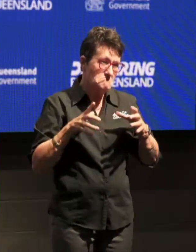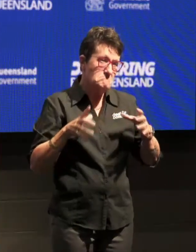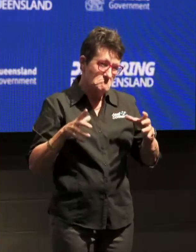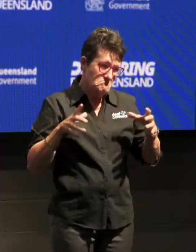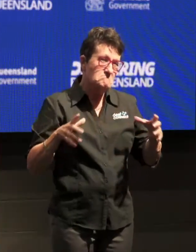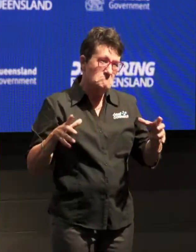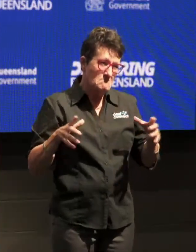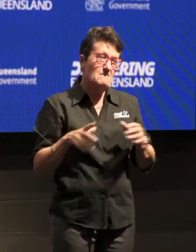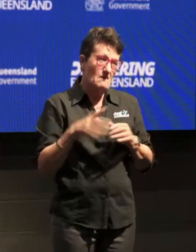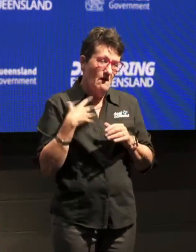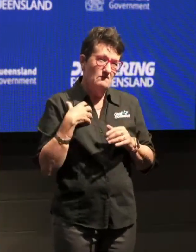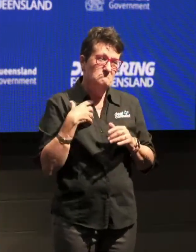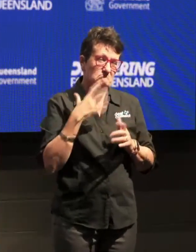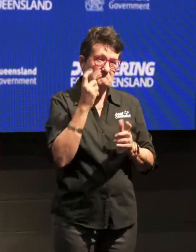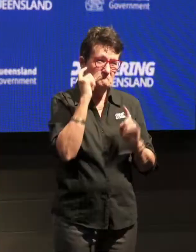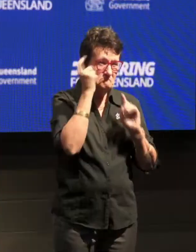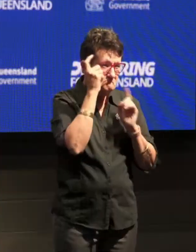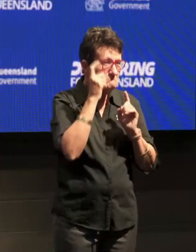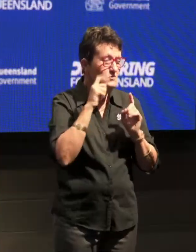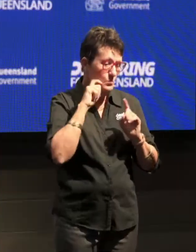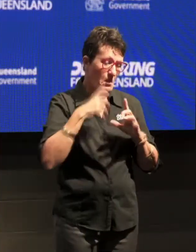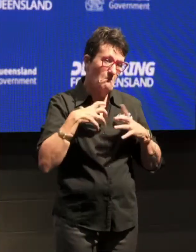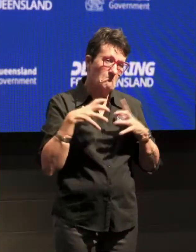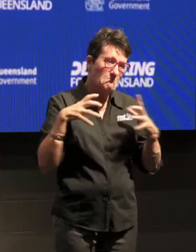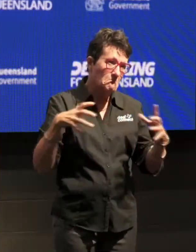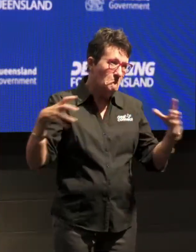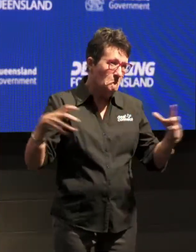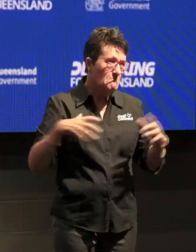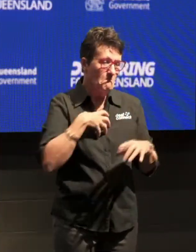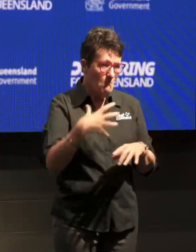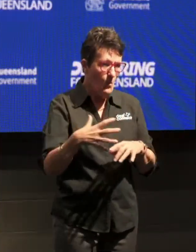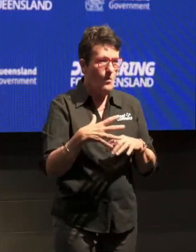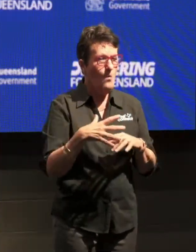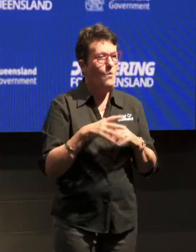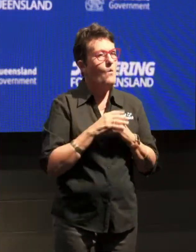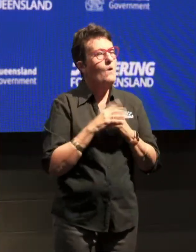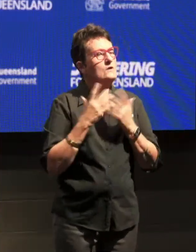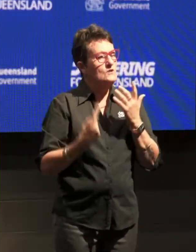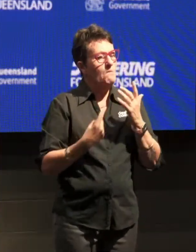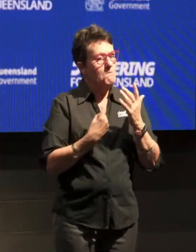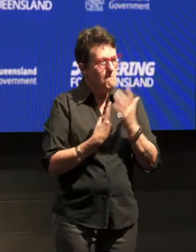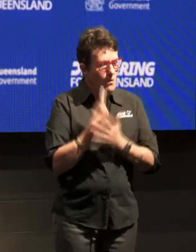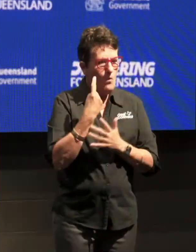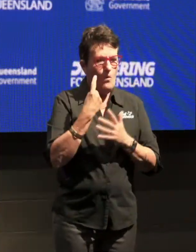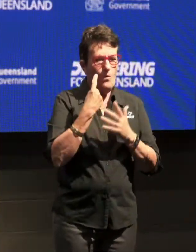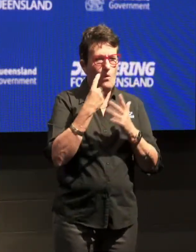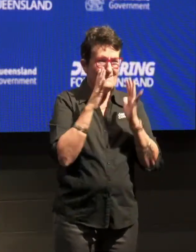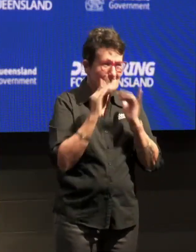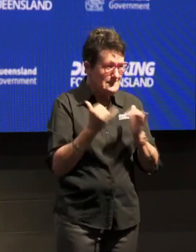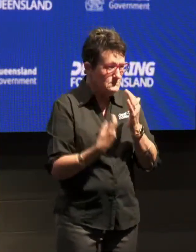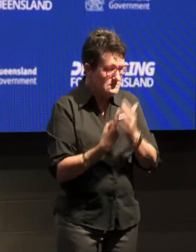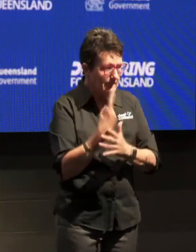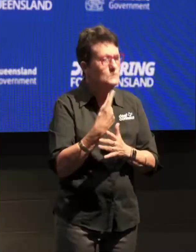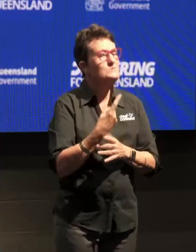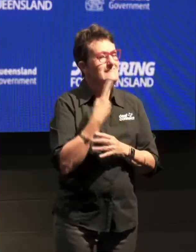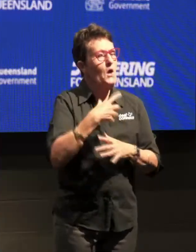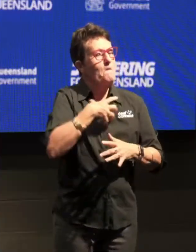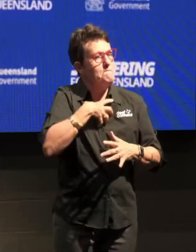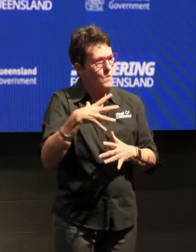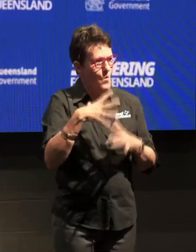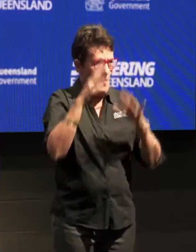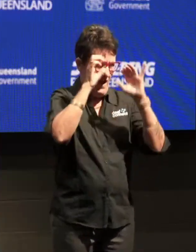many times, is my grave fear. And this shows with another handful that have come in, and yet many thousands of more